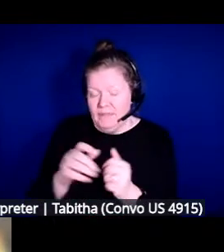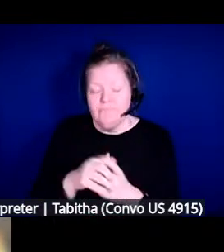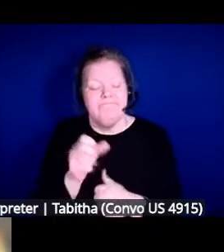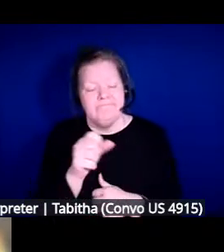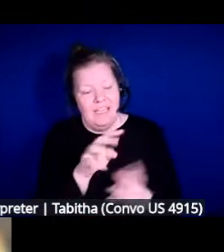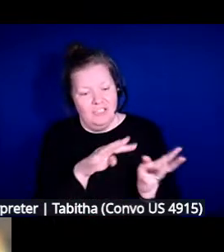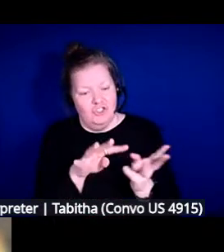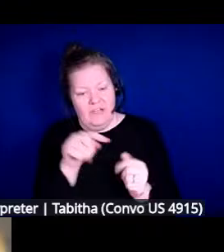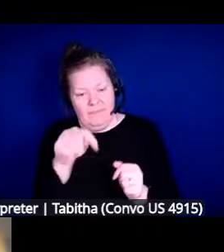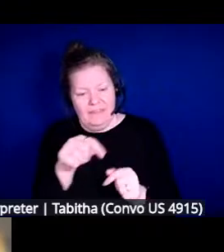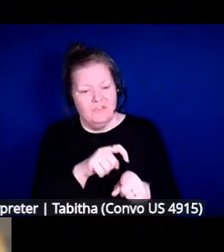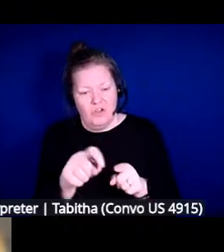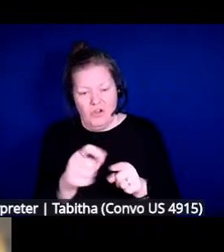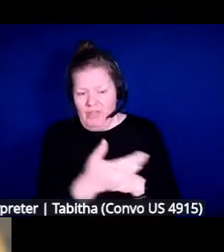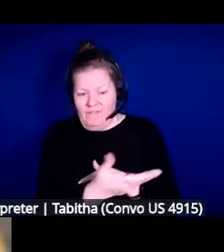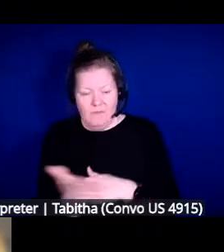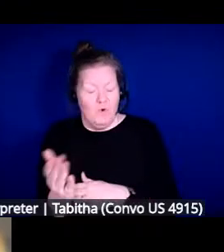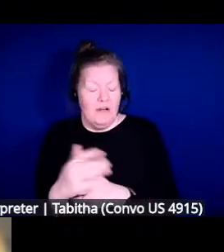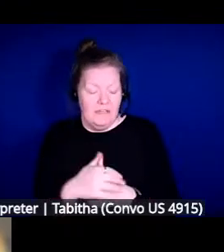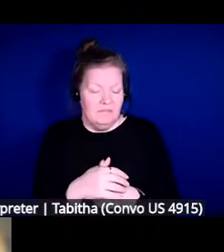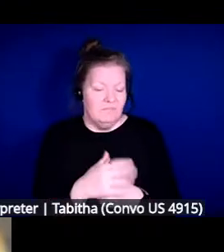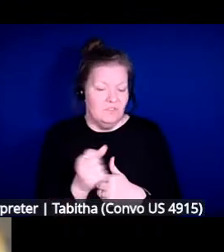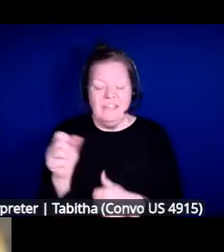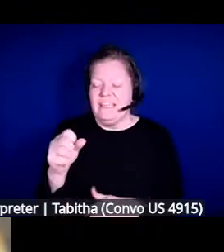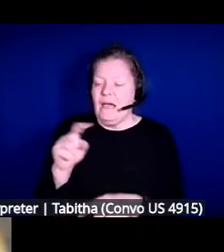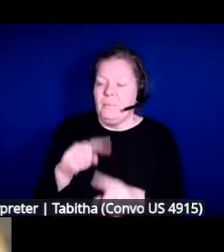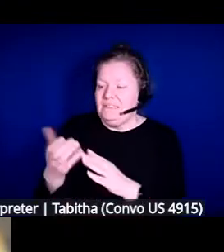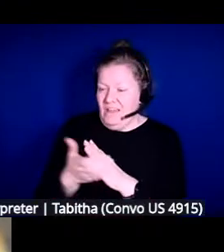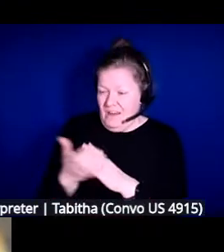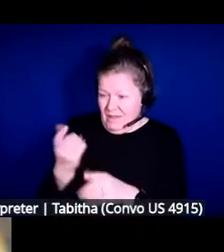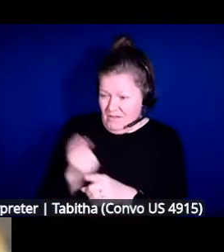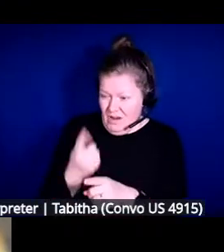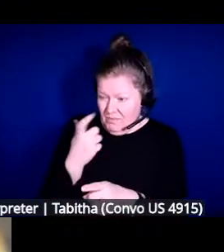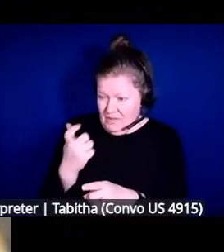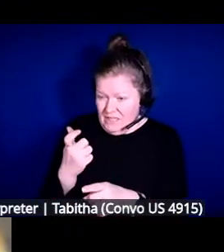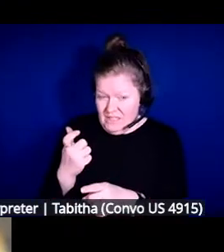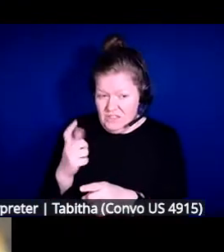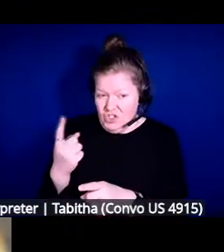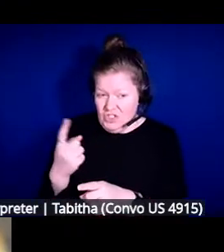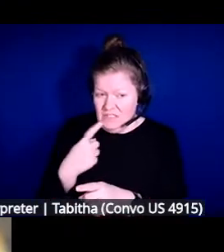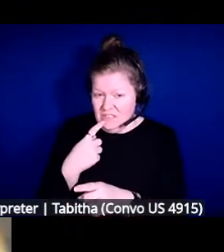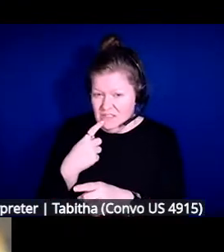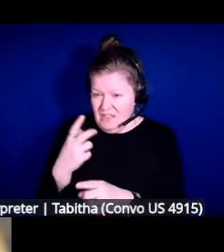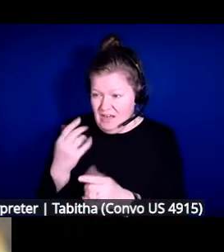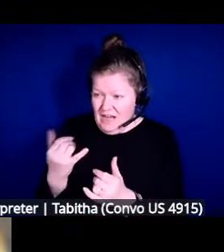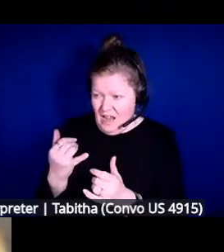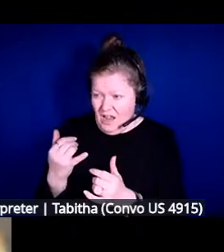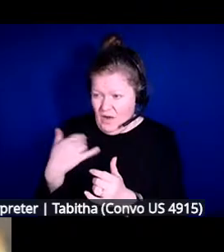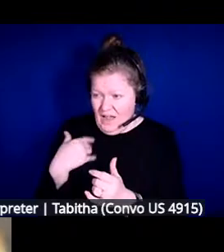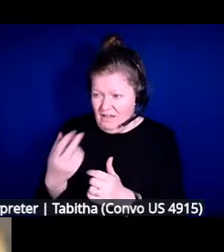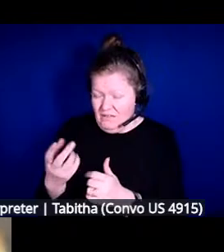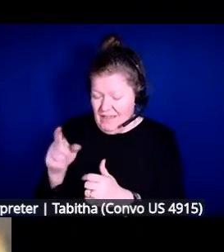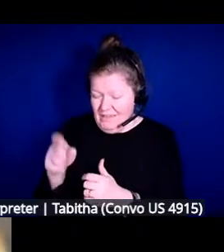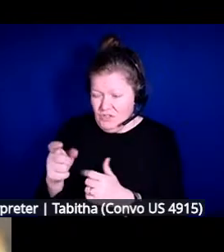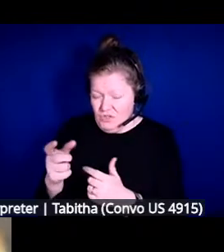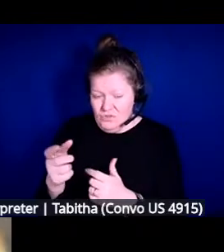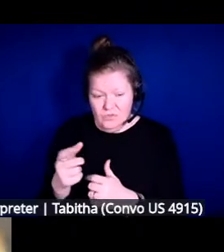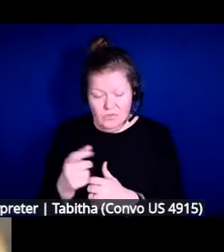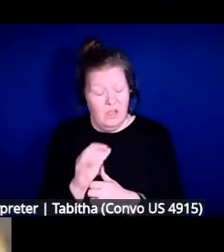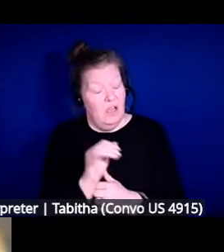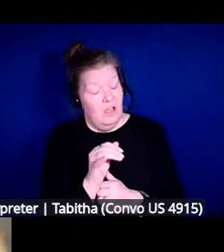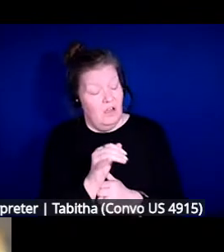I stream this call every morning. Yeah, So but it's that's how, automatic, isn't it? Because it was just a now we have to.